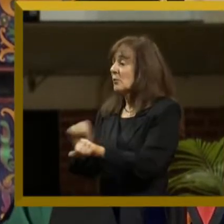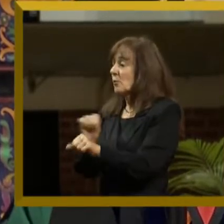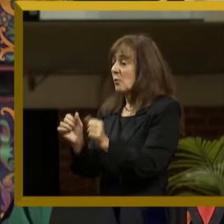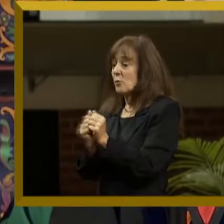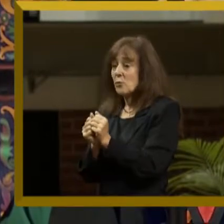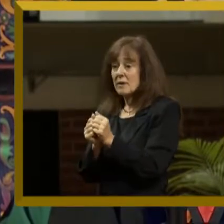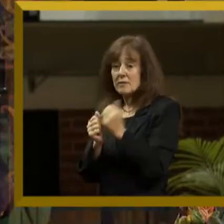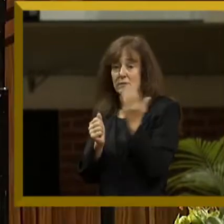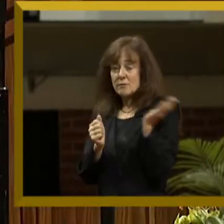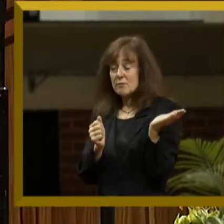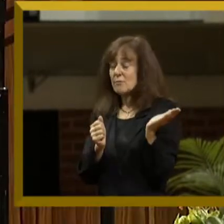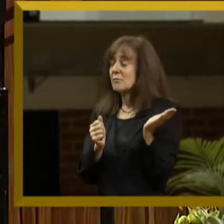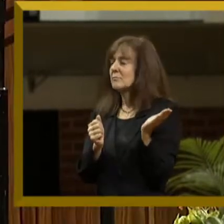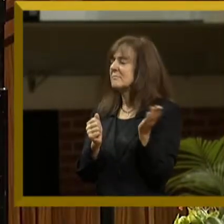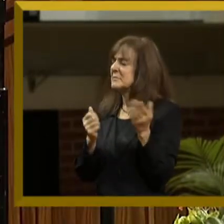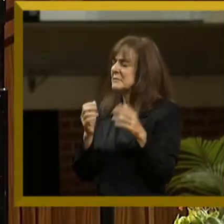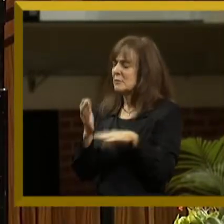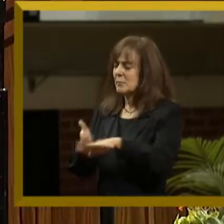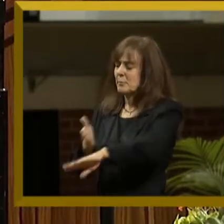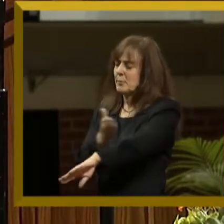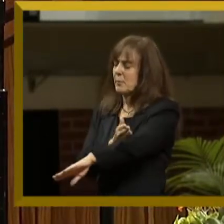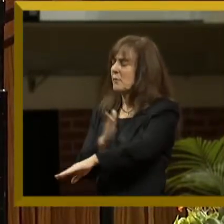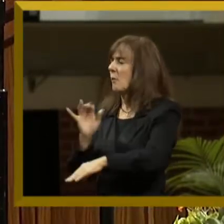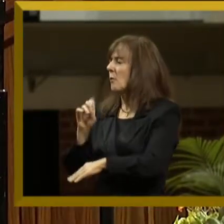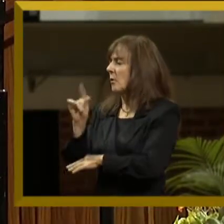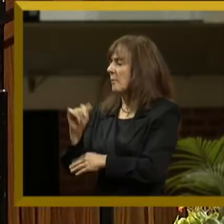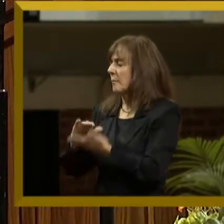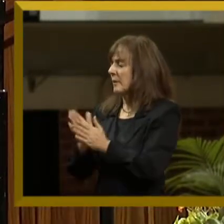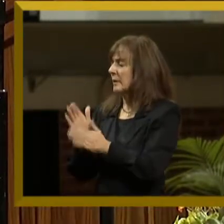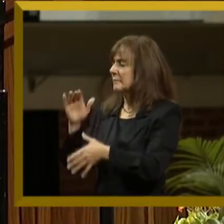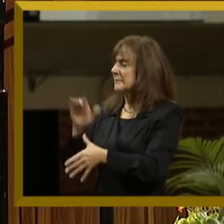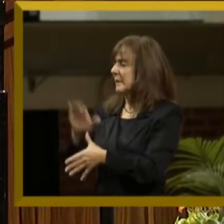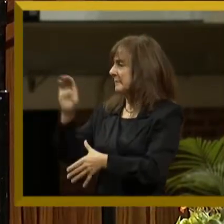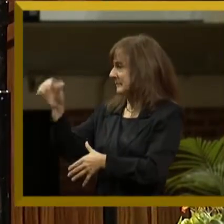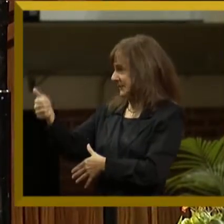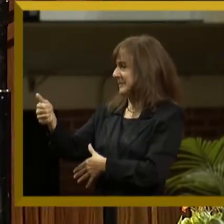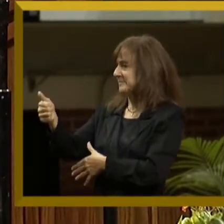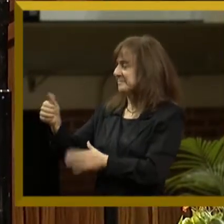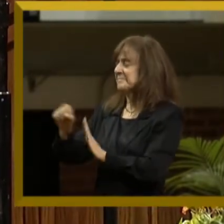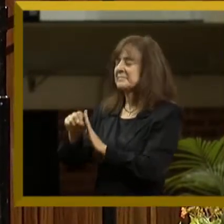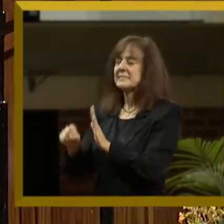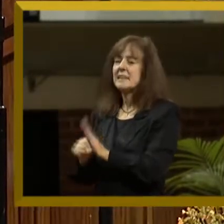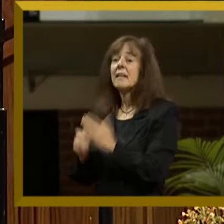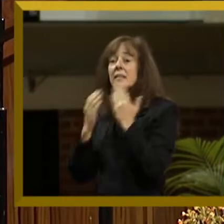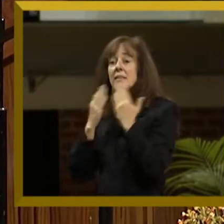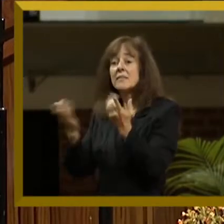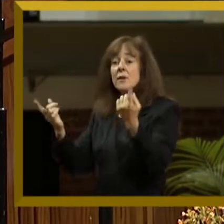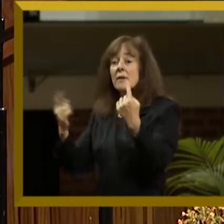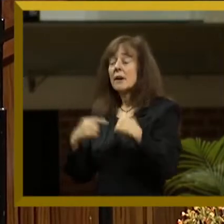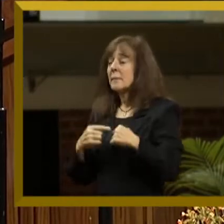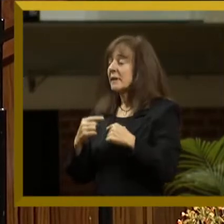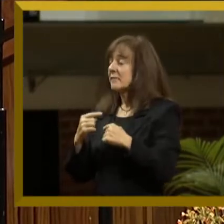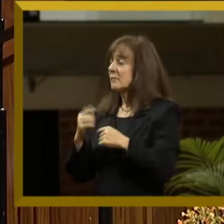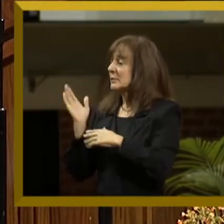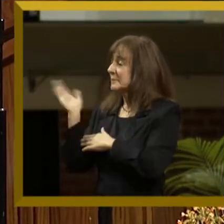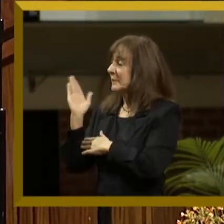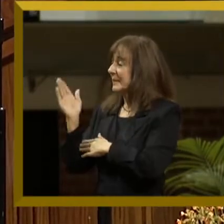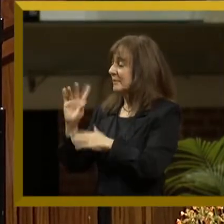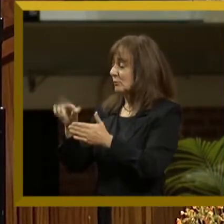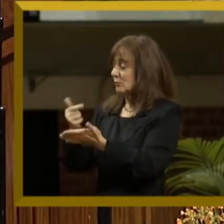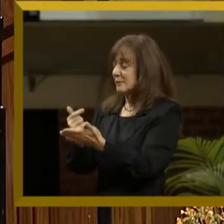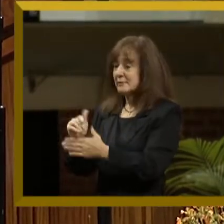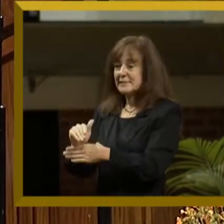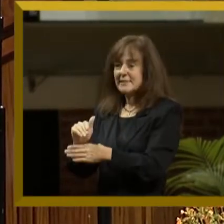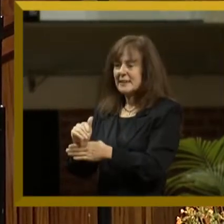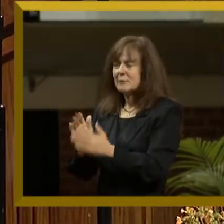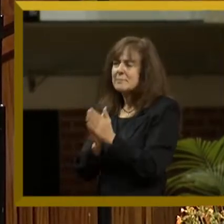you in efforts to make Oklahoma a top 10 state. Thank you for being here as our commencement speaker. We